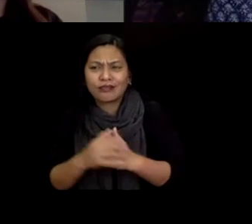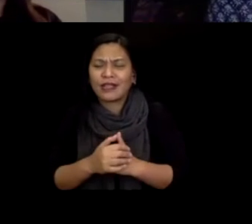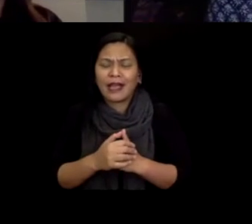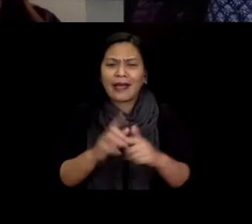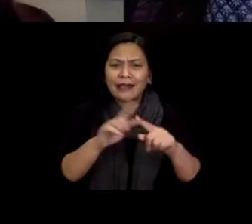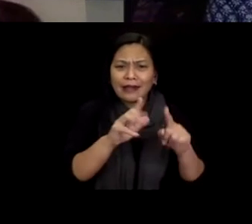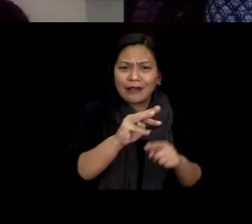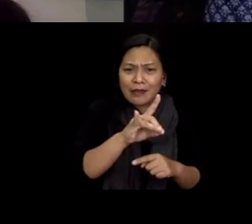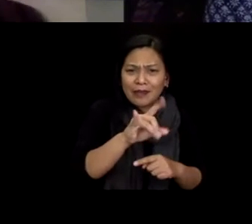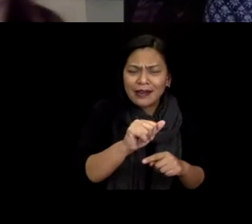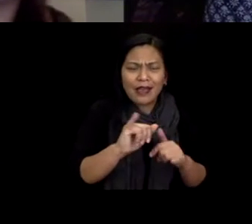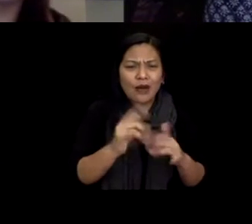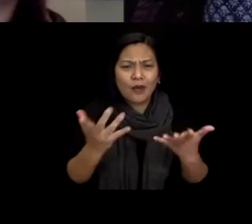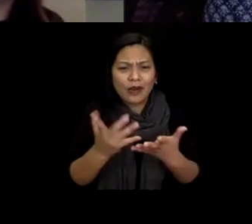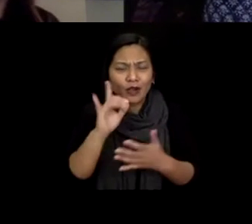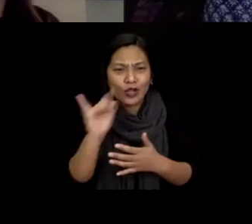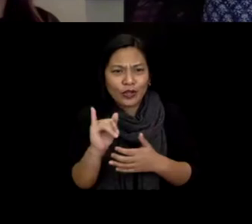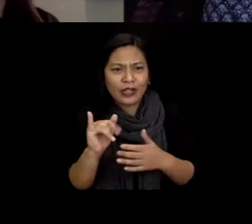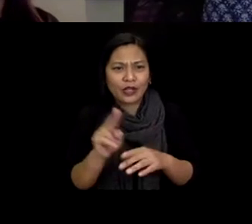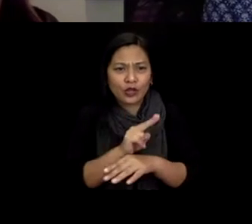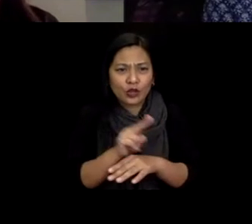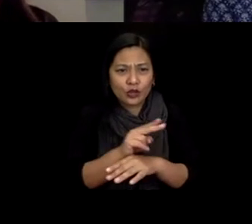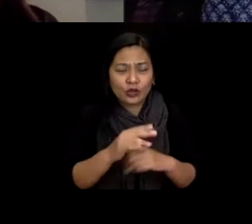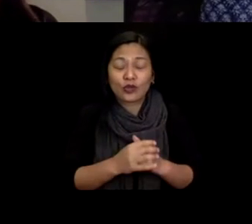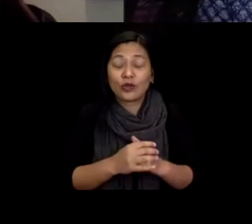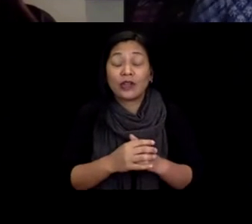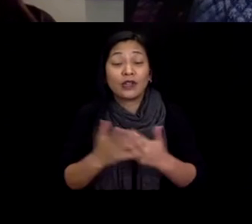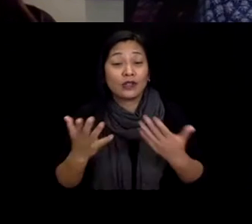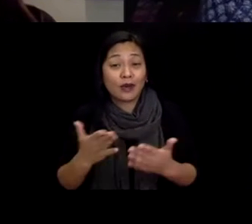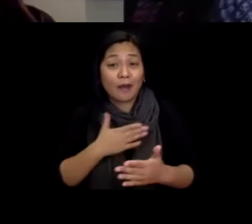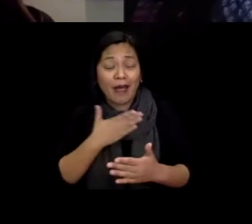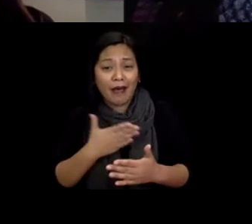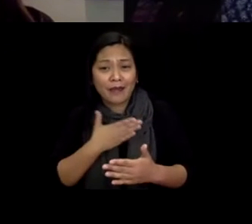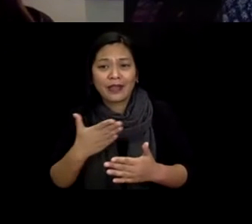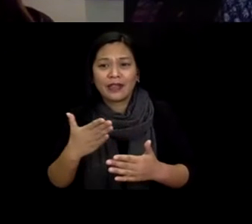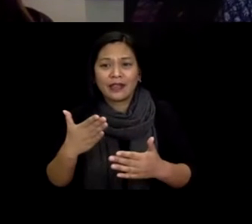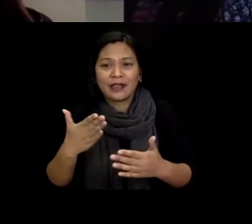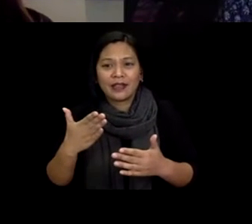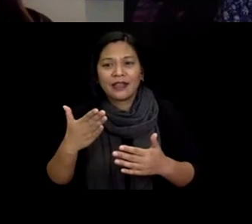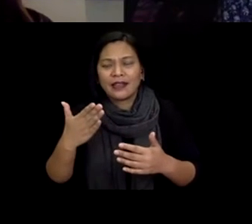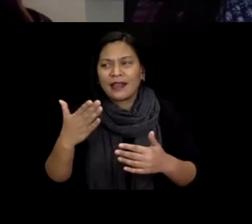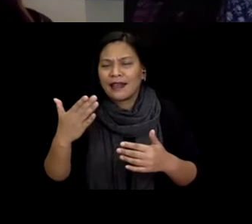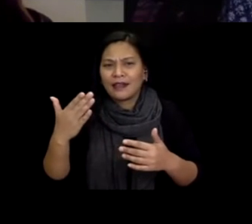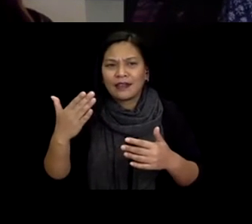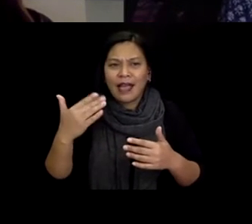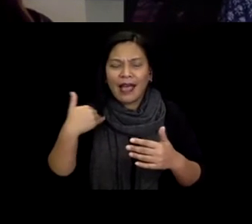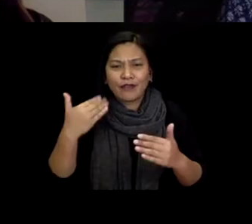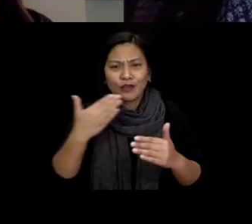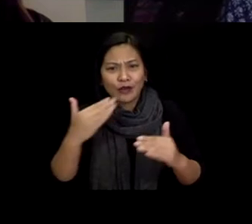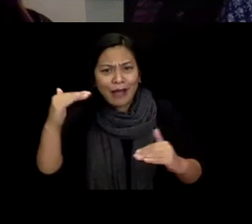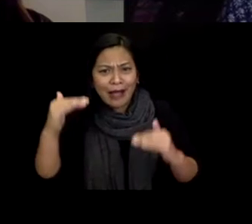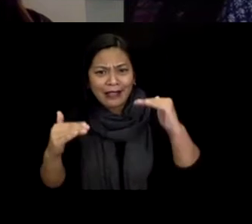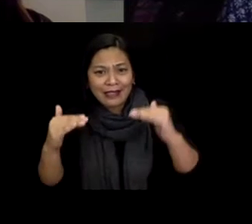And so, I'm really glad that there is a balance amongst the panelists for folks who are immersed in